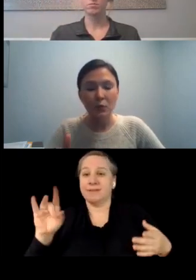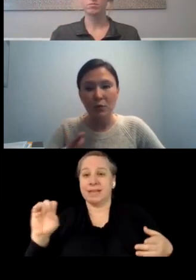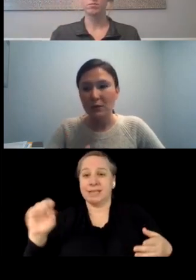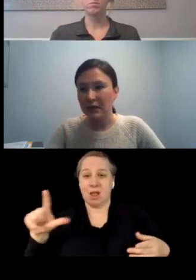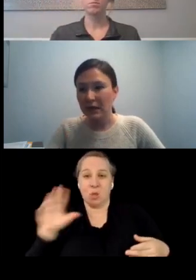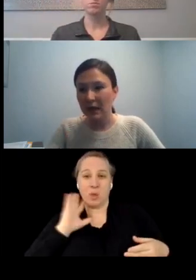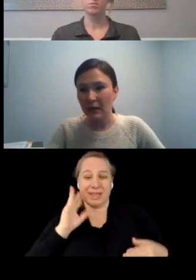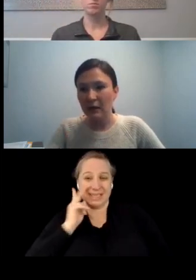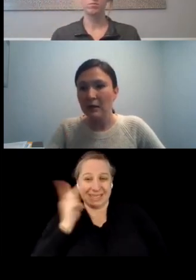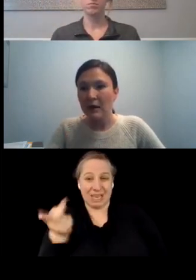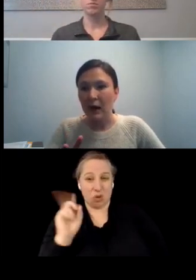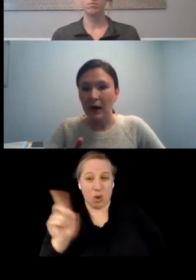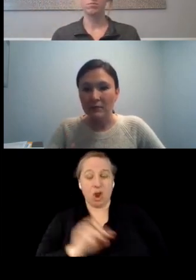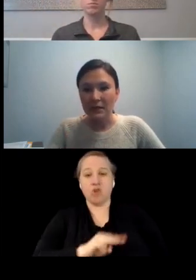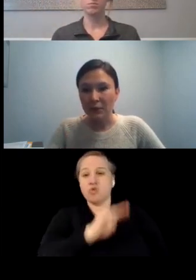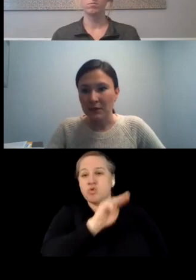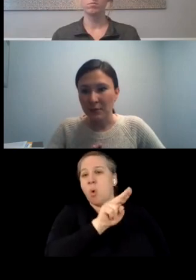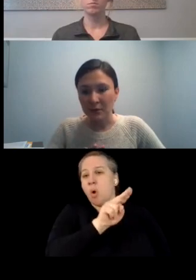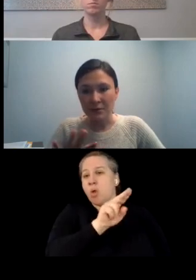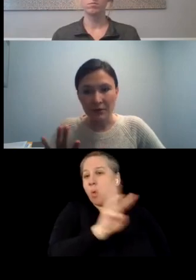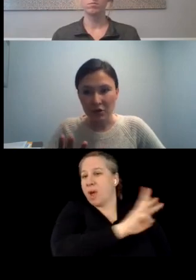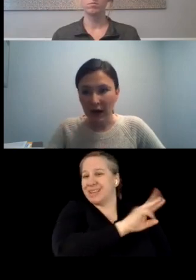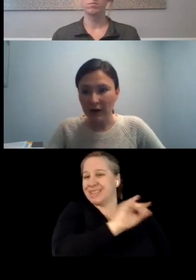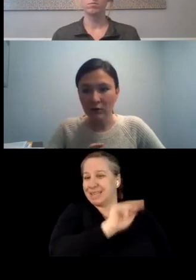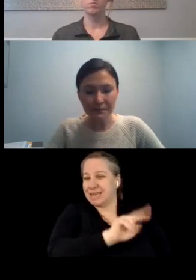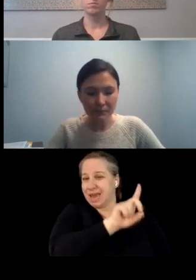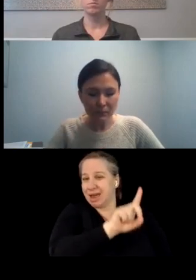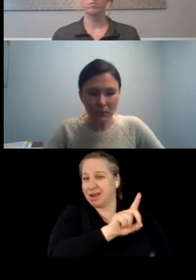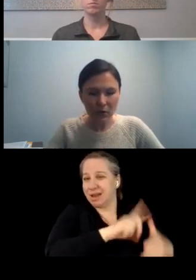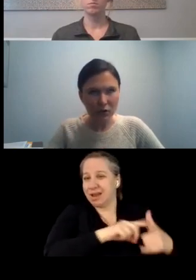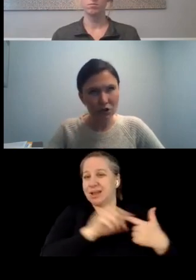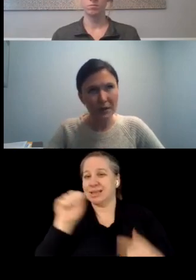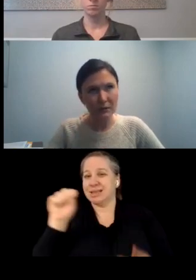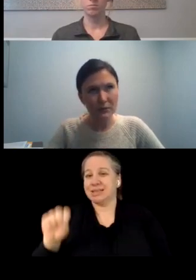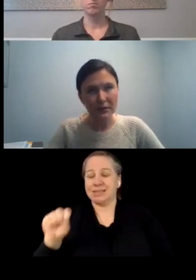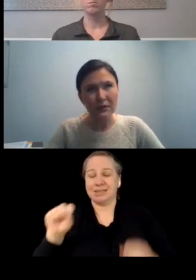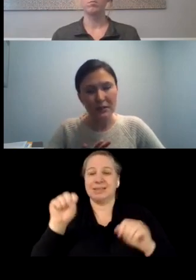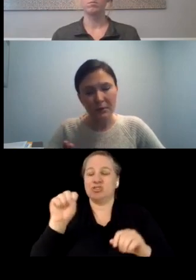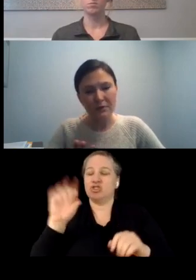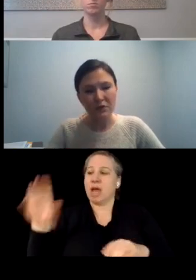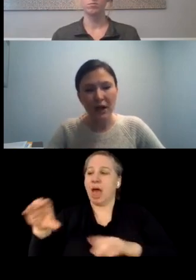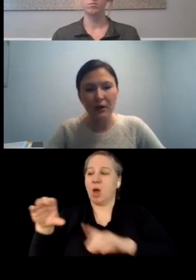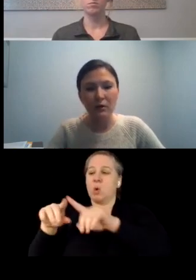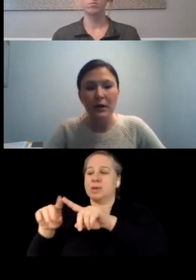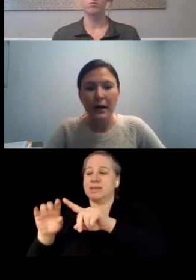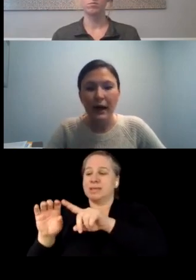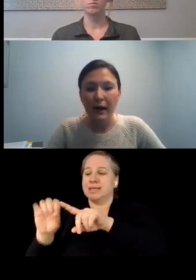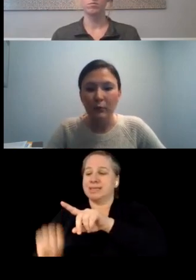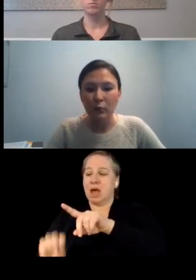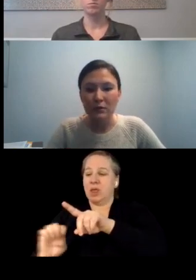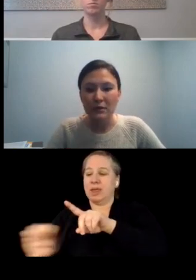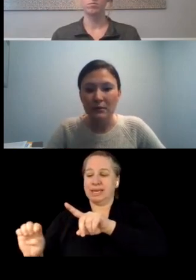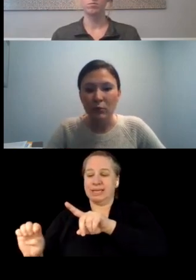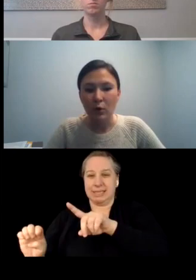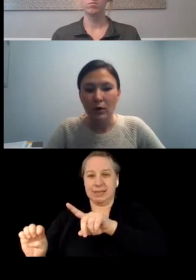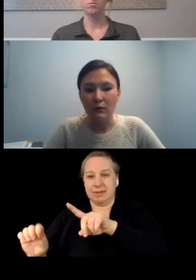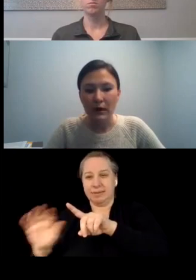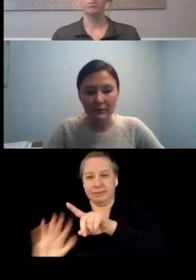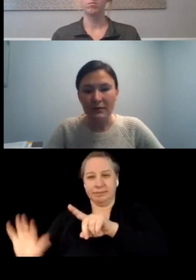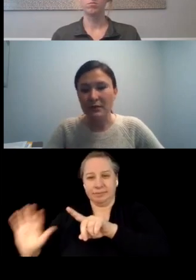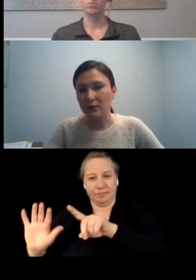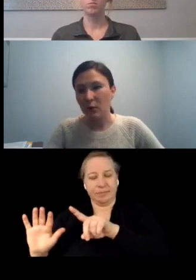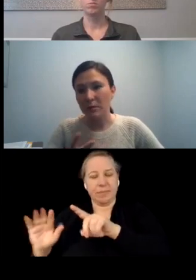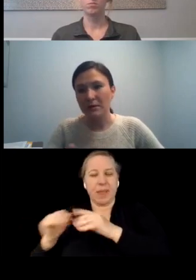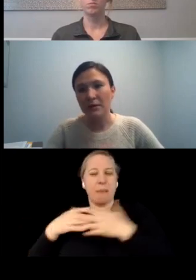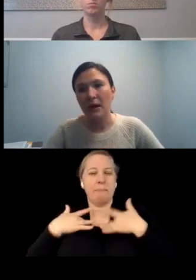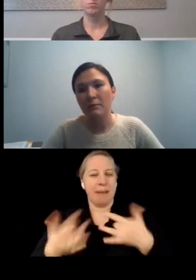that Northwest Indiana, southwest suburbs of Chicago, southeast suburbs of Chicago, where we'll see more